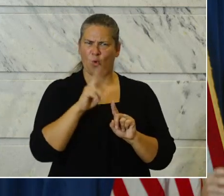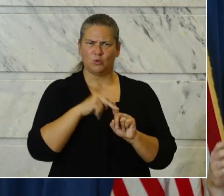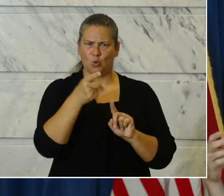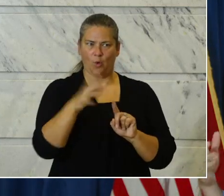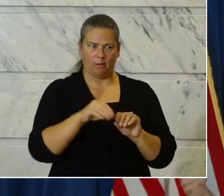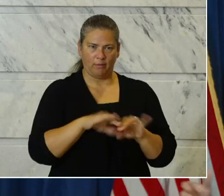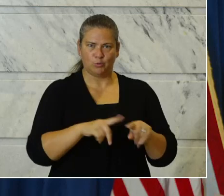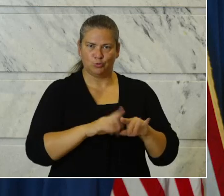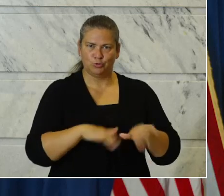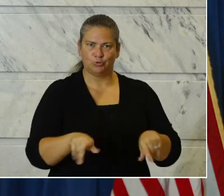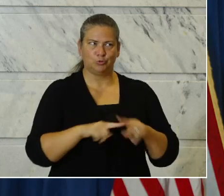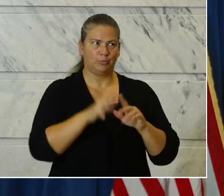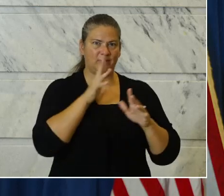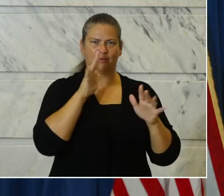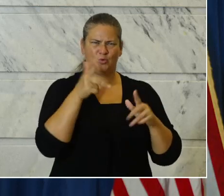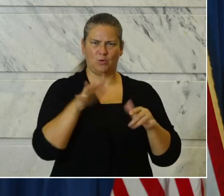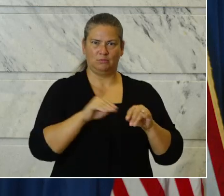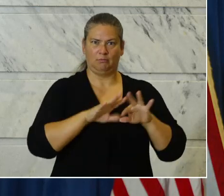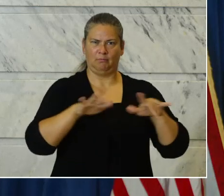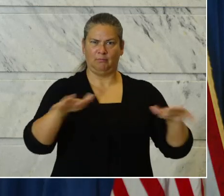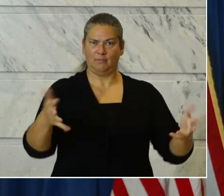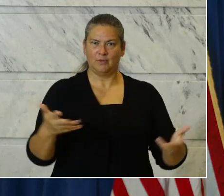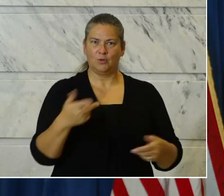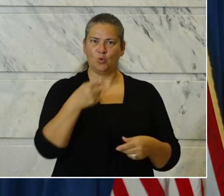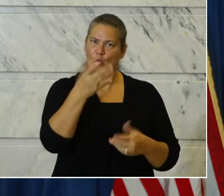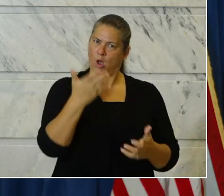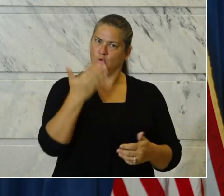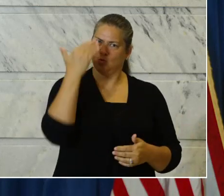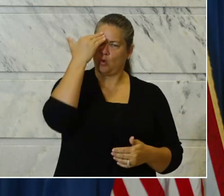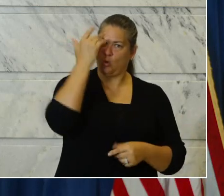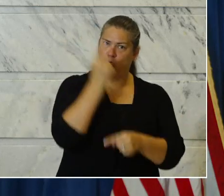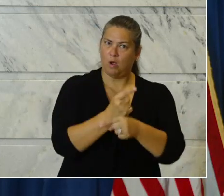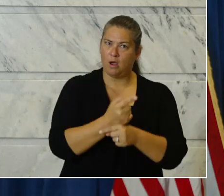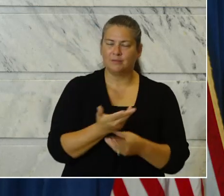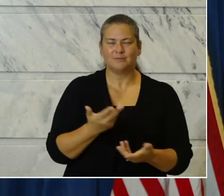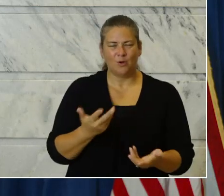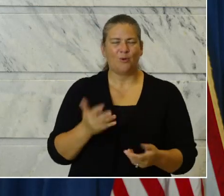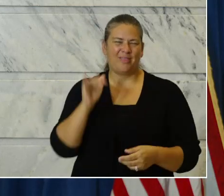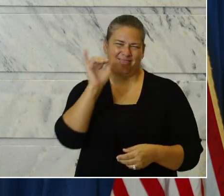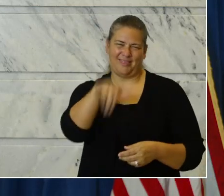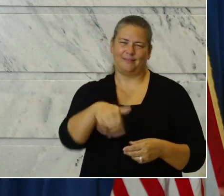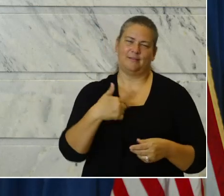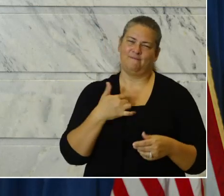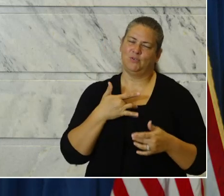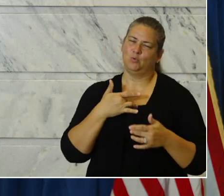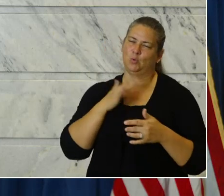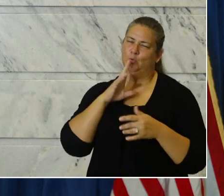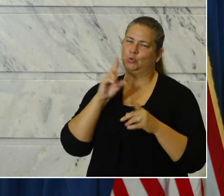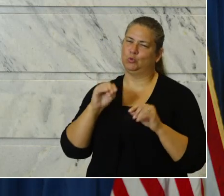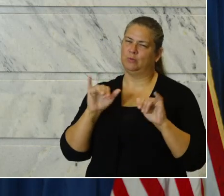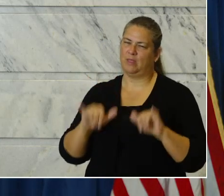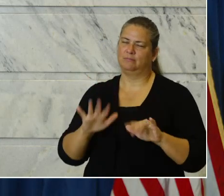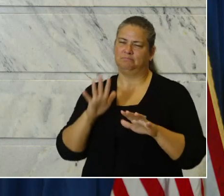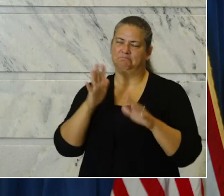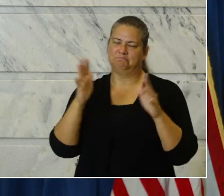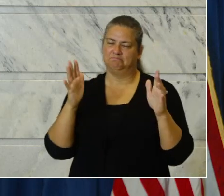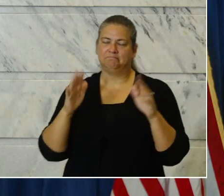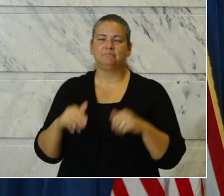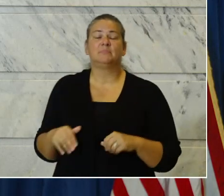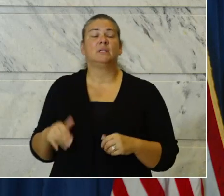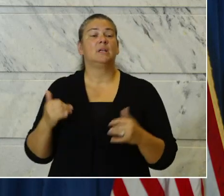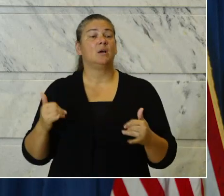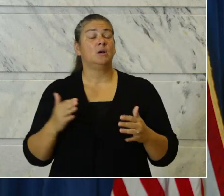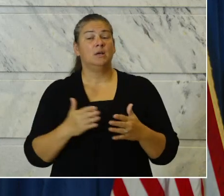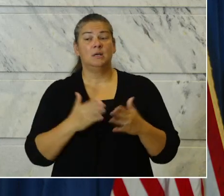I think it'll be changed, and we'll get back to the right advice. All right, we got a lot of reporters here. The good book